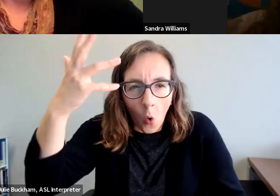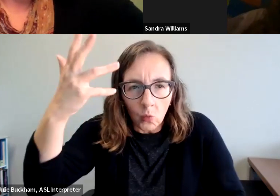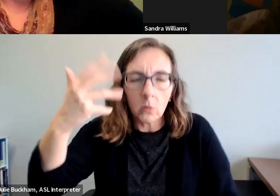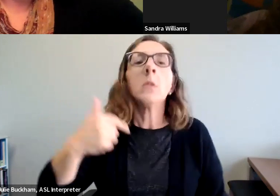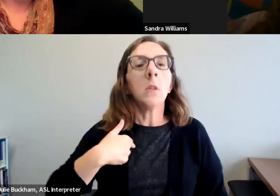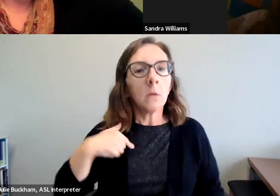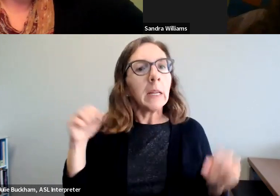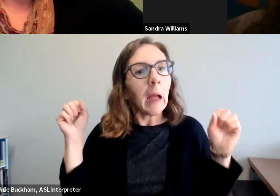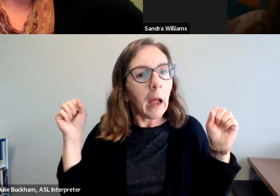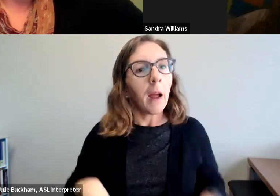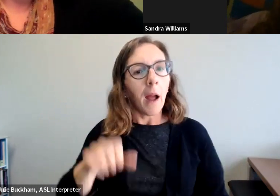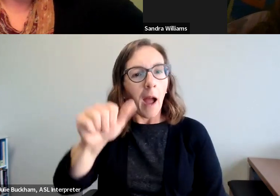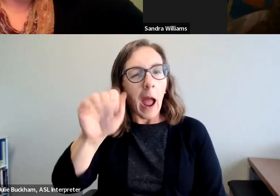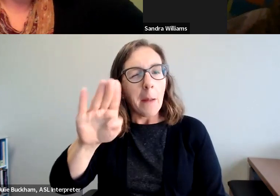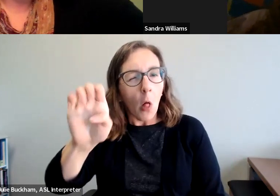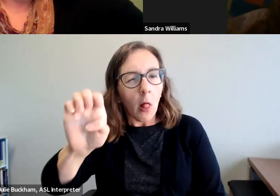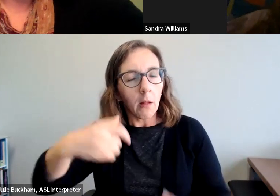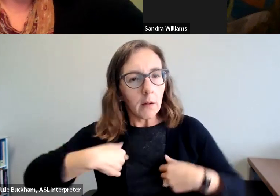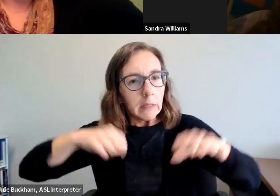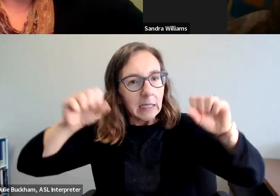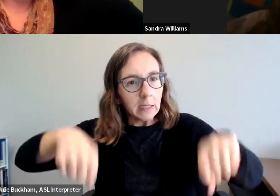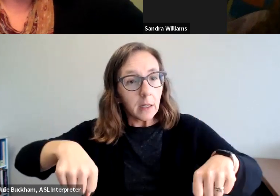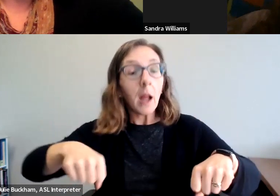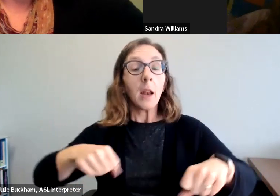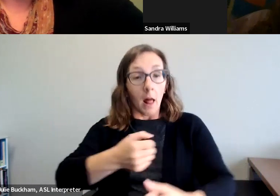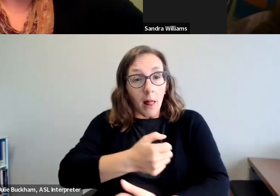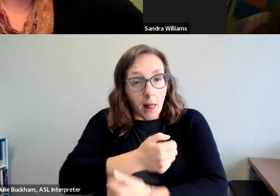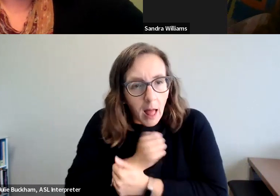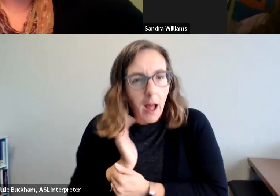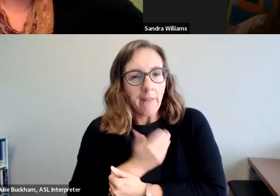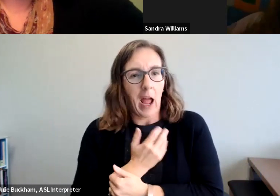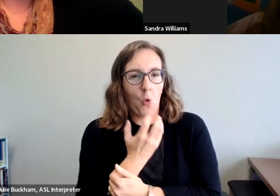we're able, and we love our children too.